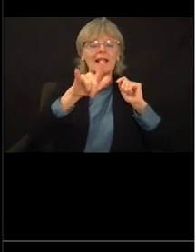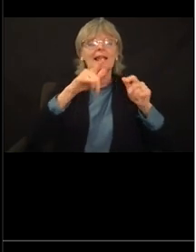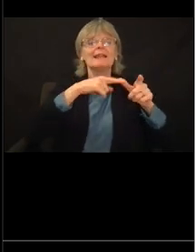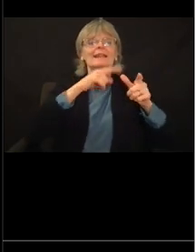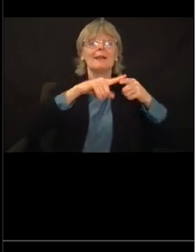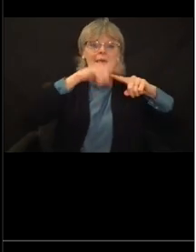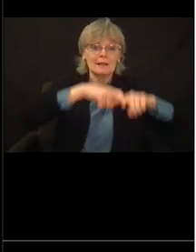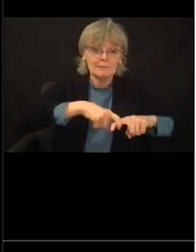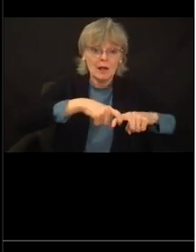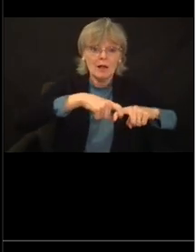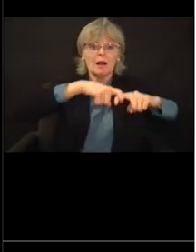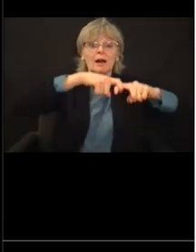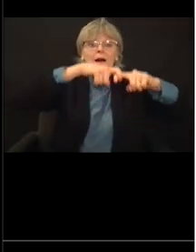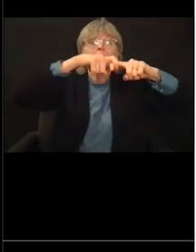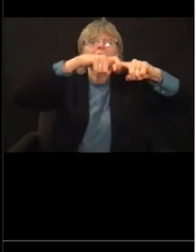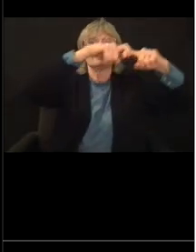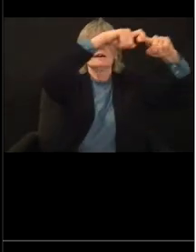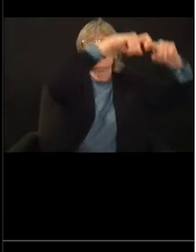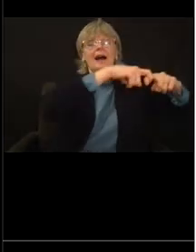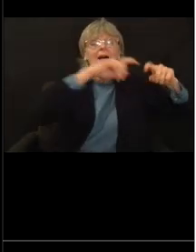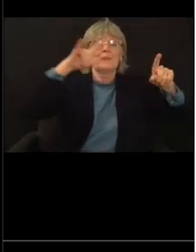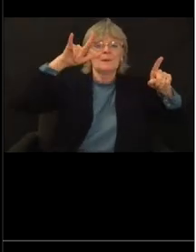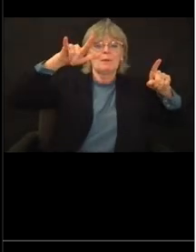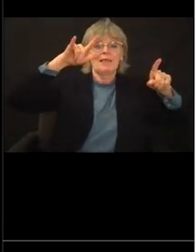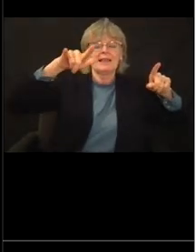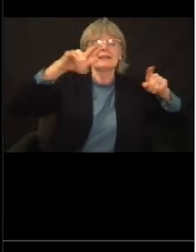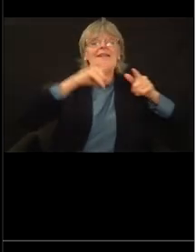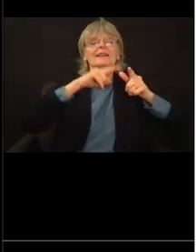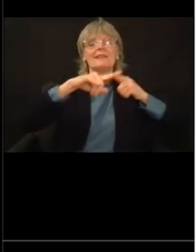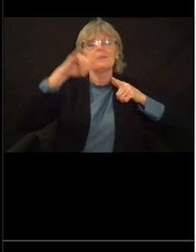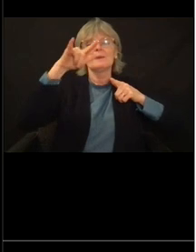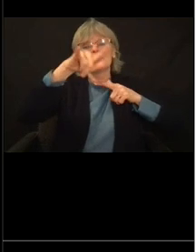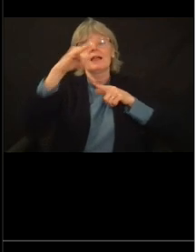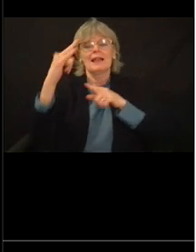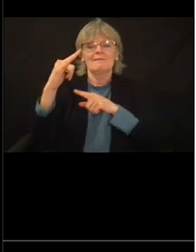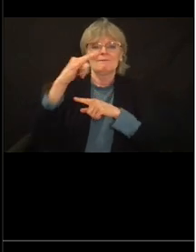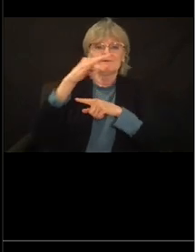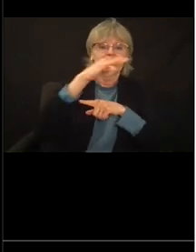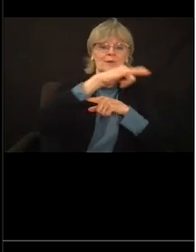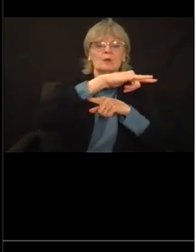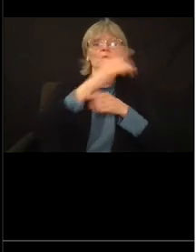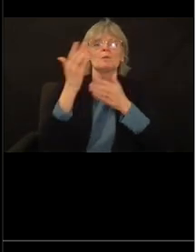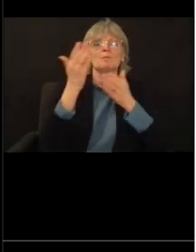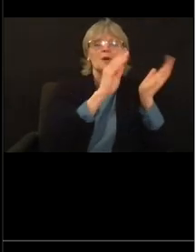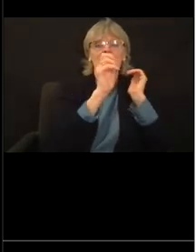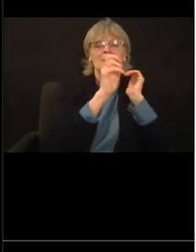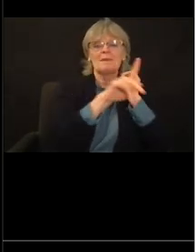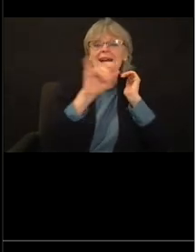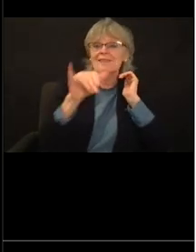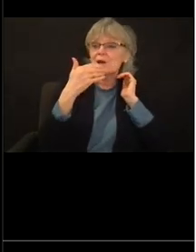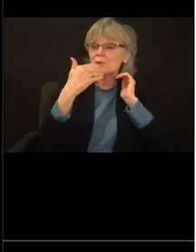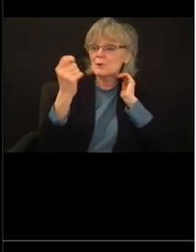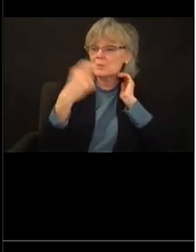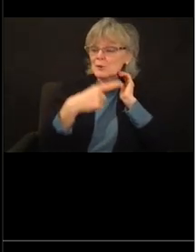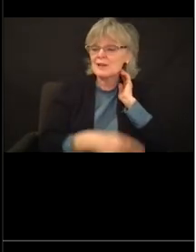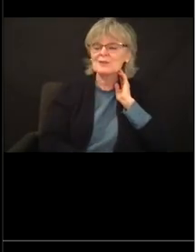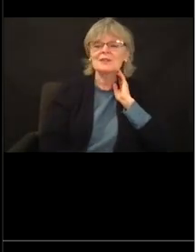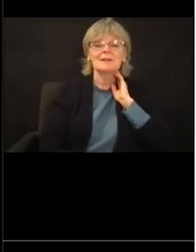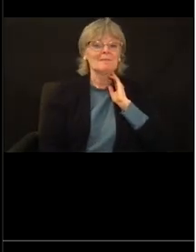Coast Guard plane. And then that plane transported seals back. That was a great question. Sounds like an